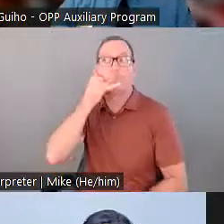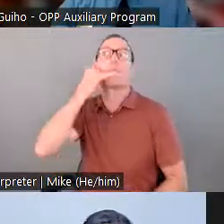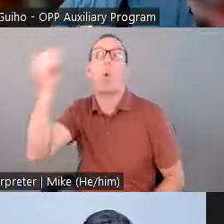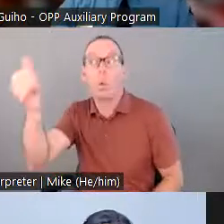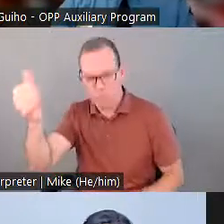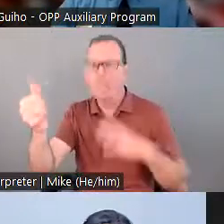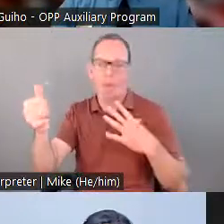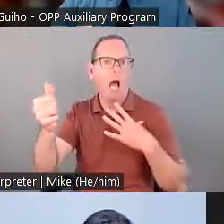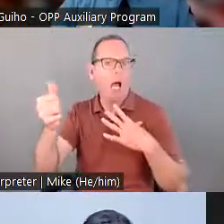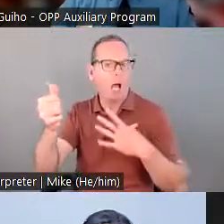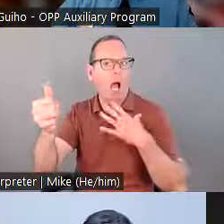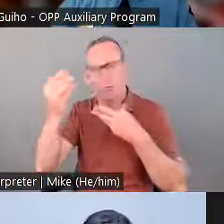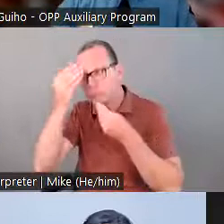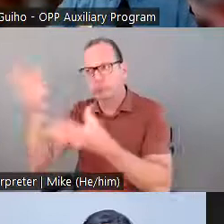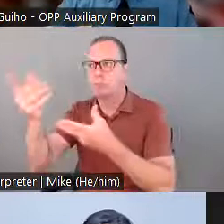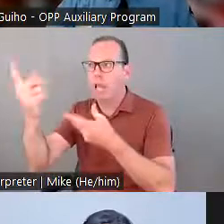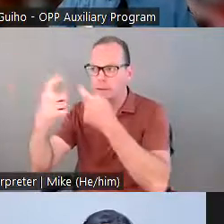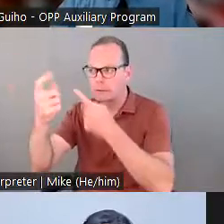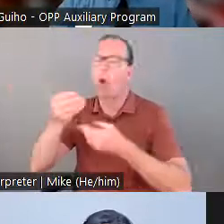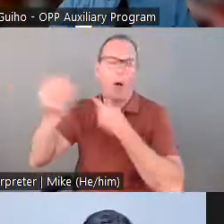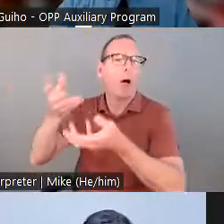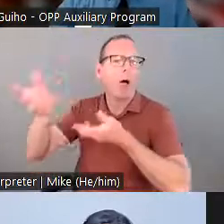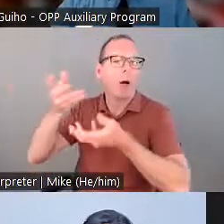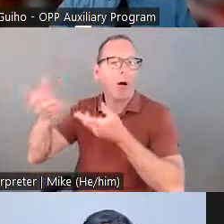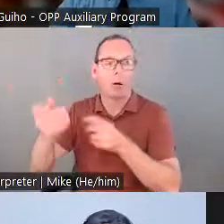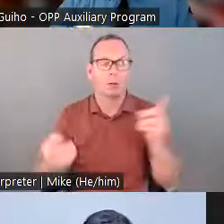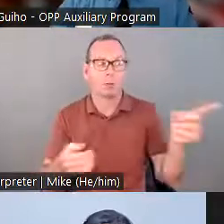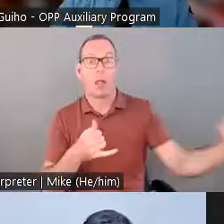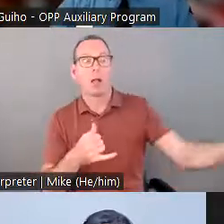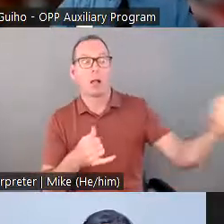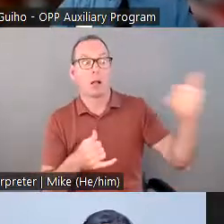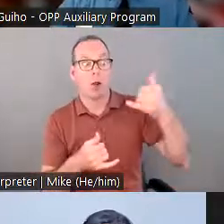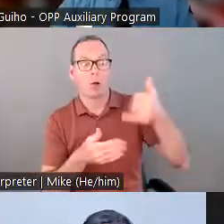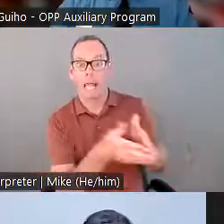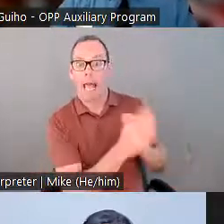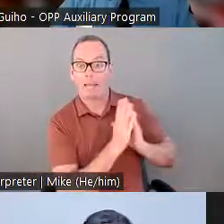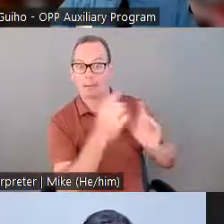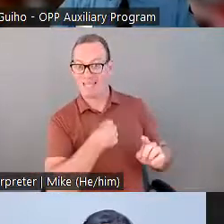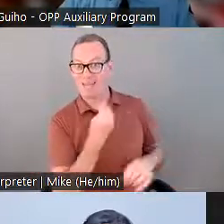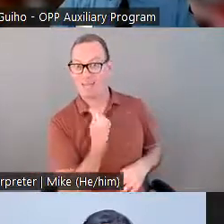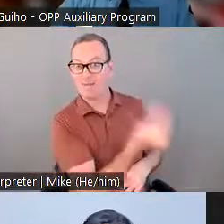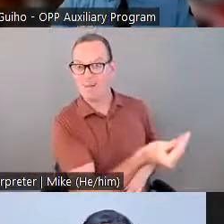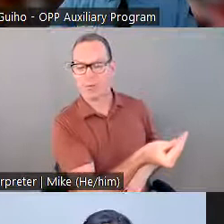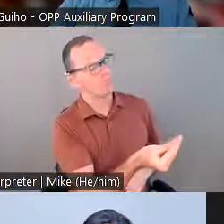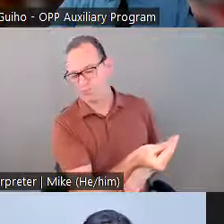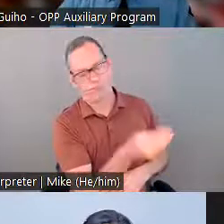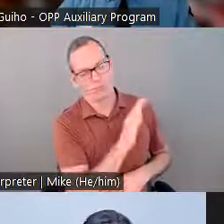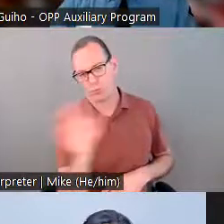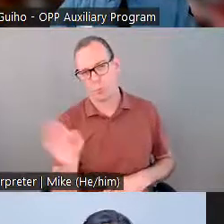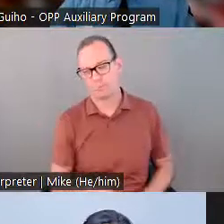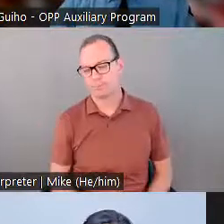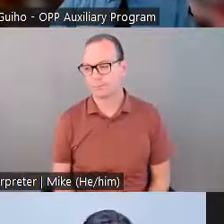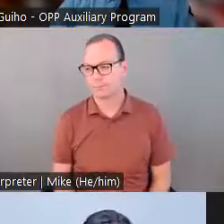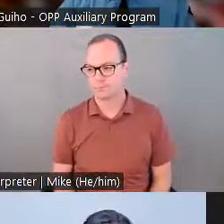say we rely on our gut or our basic instincts. There's a reason for that, is because pretty much 90% of the time we're correct